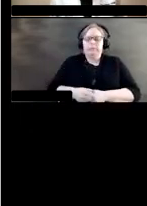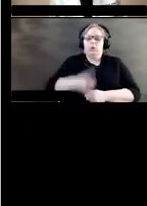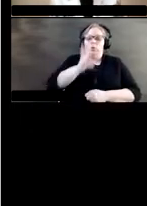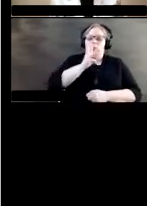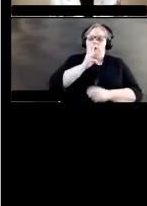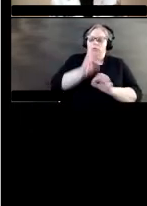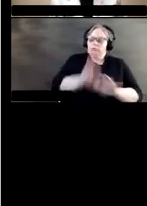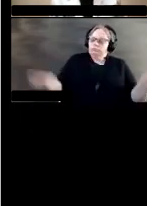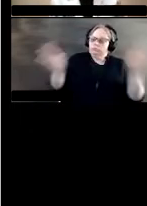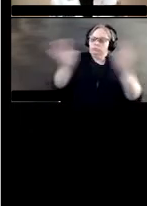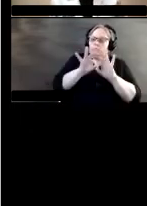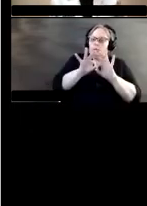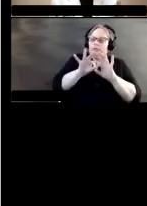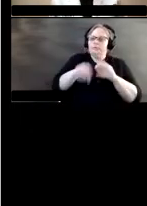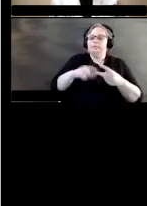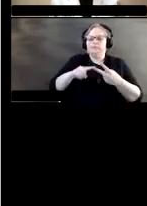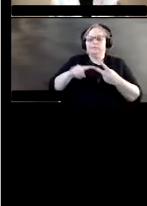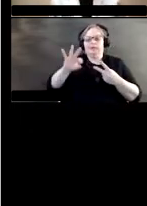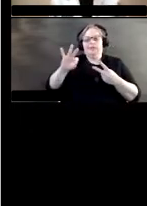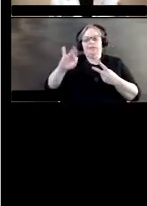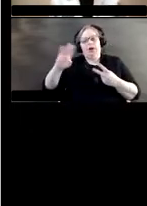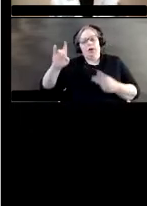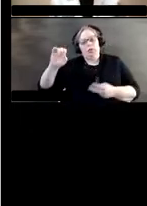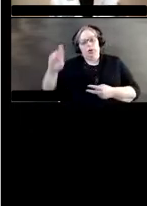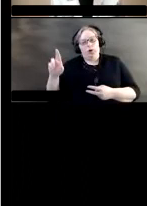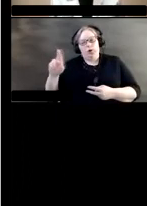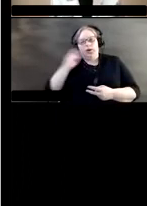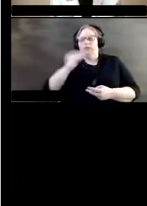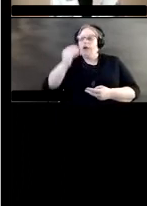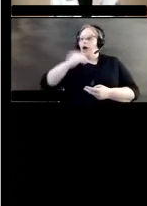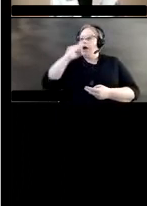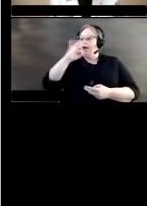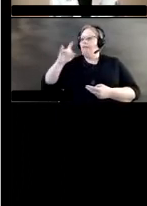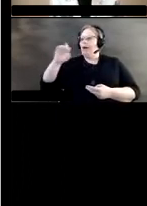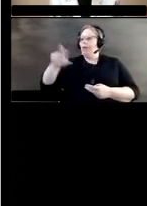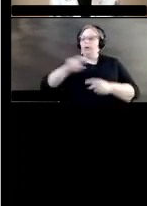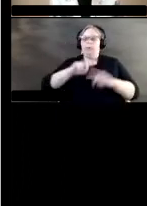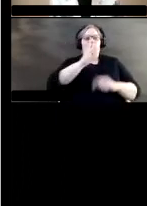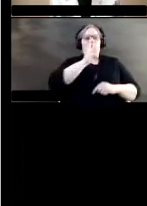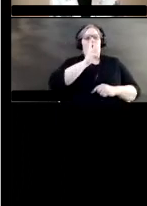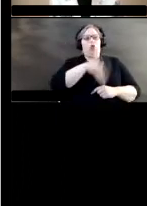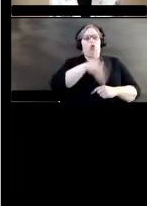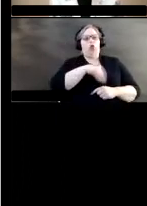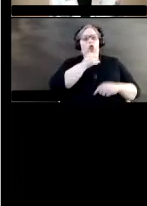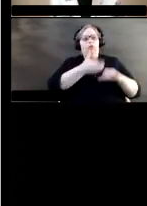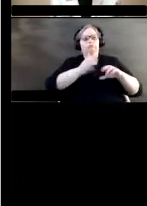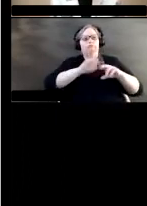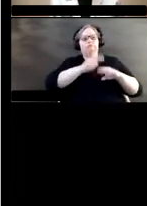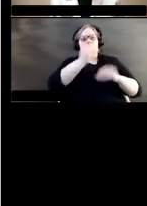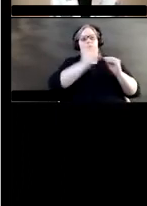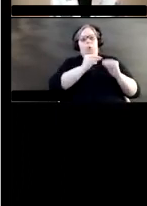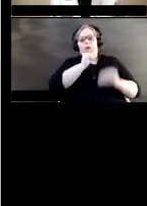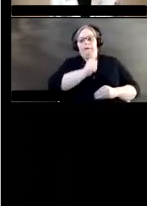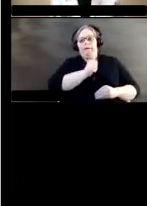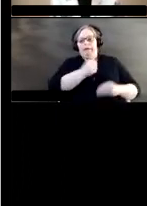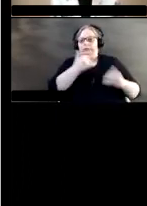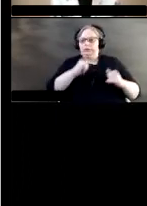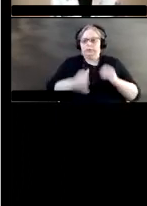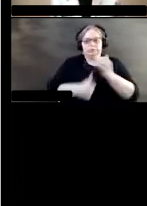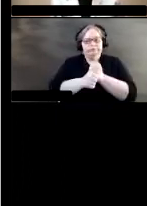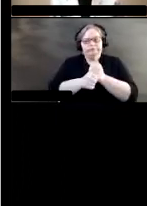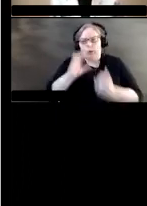chase it with enough water. Otherwise, you're going to get more constipated again. So probiotics are important because those